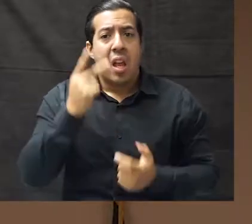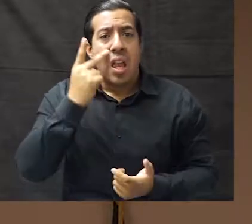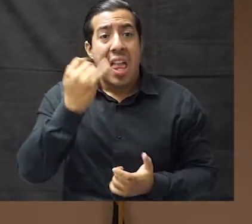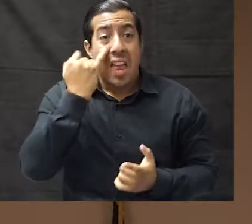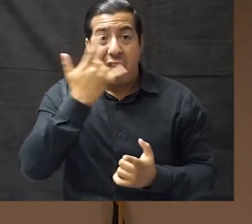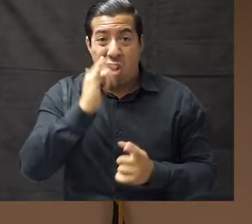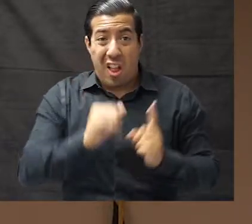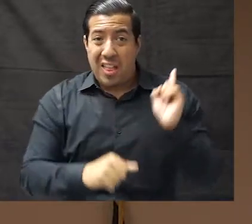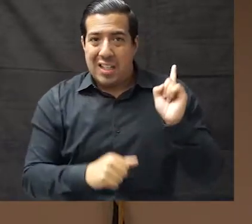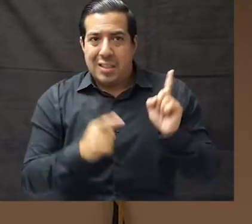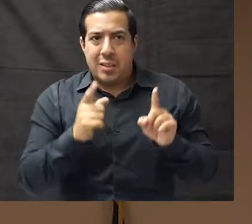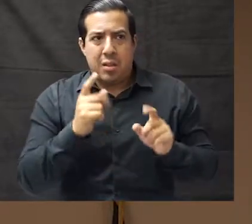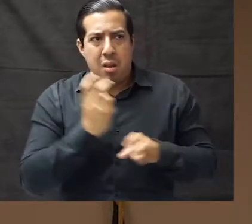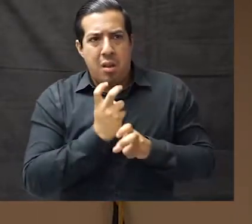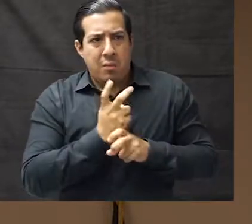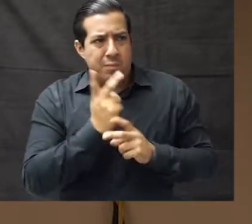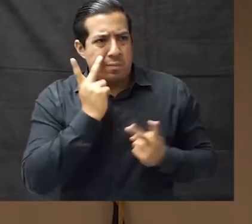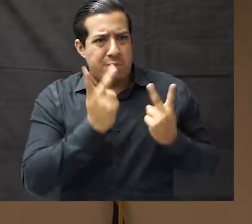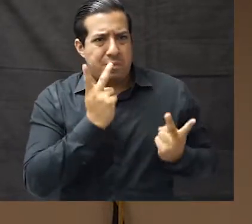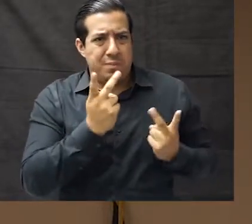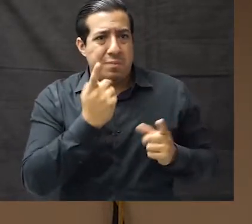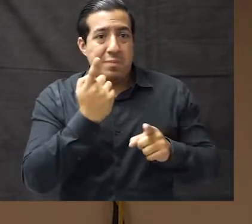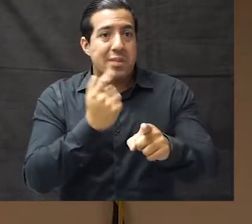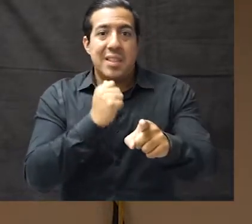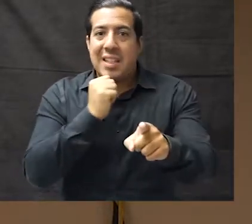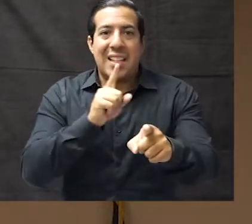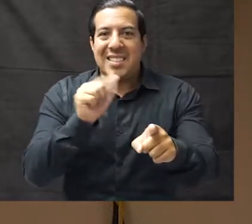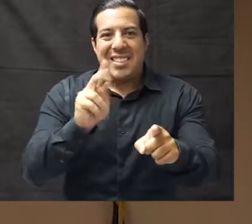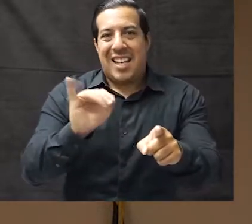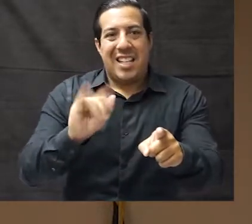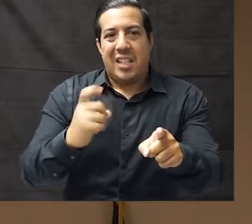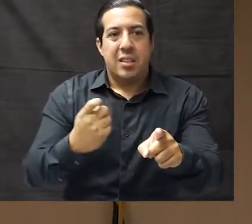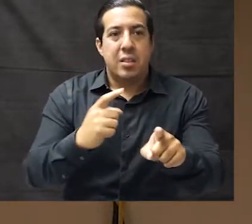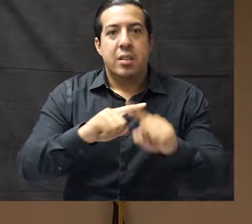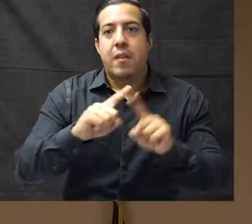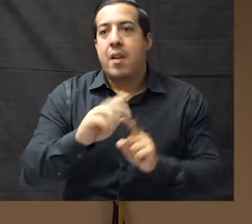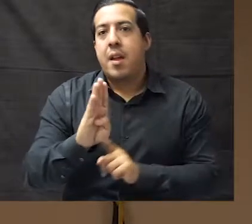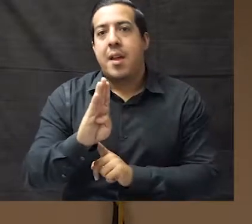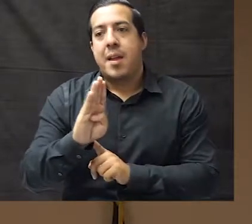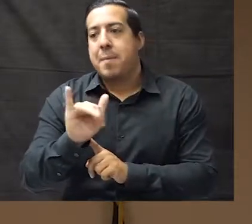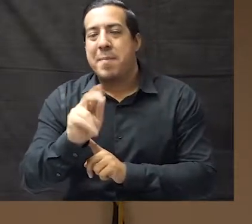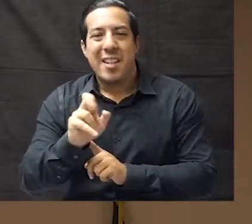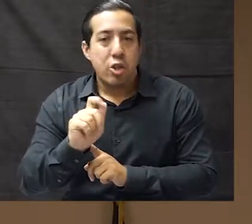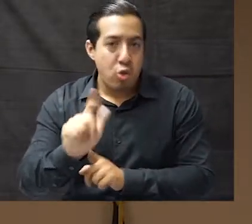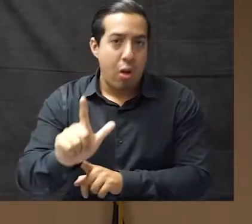difference. Here's the ones that are supposed to be hydrocodones. Those are fentanyl.